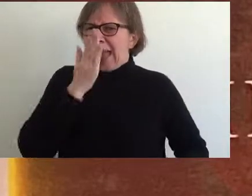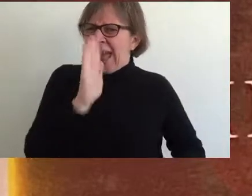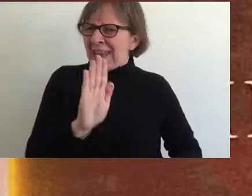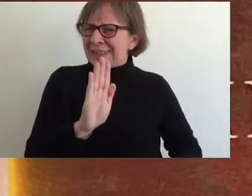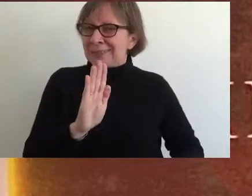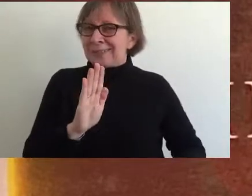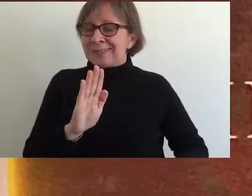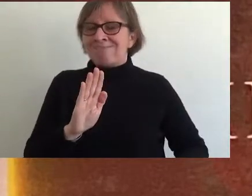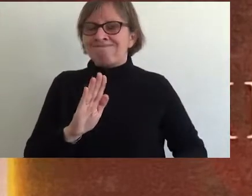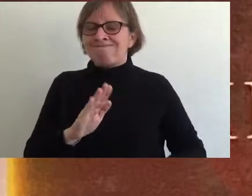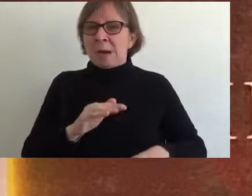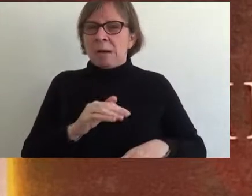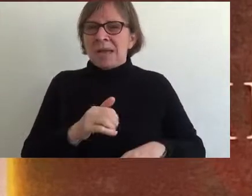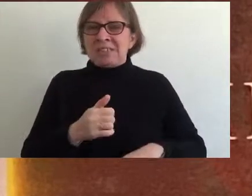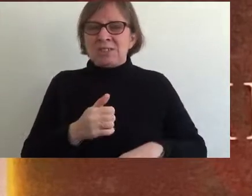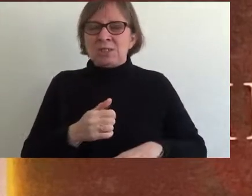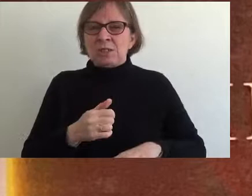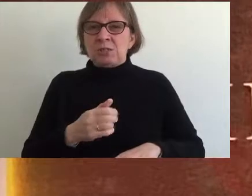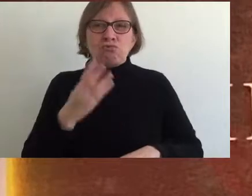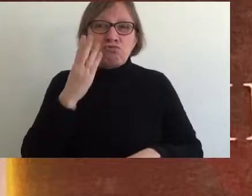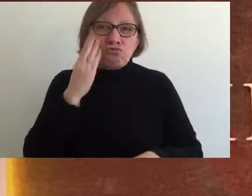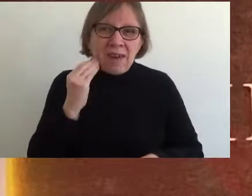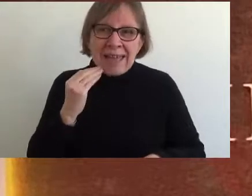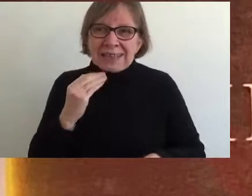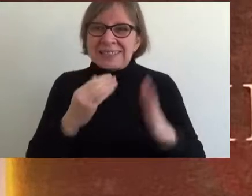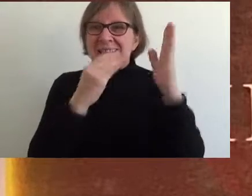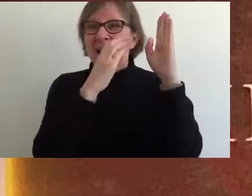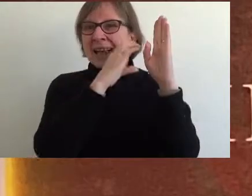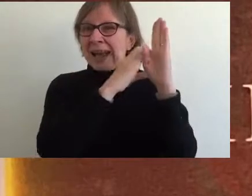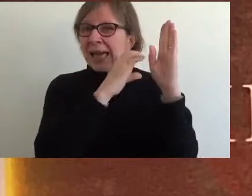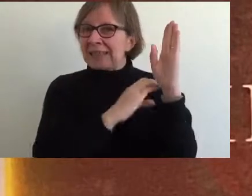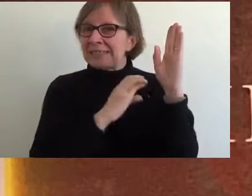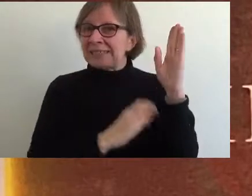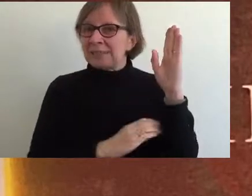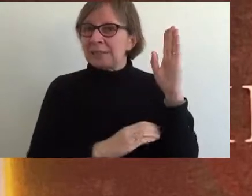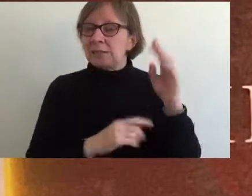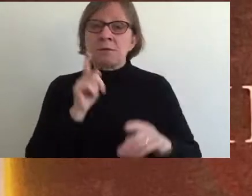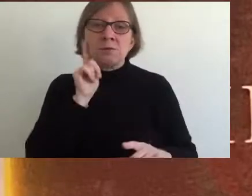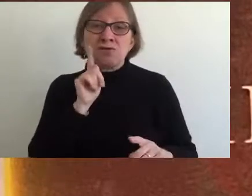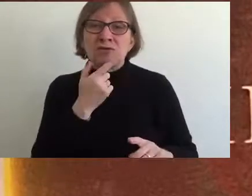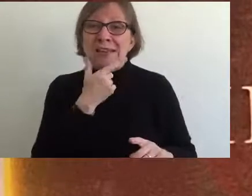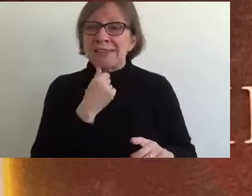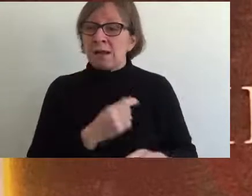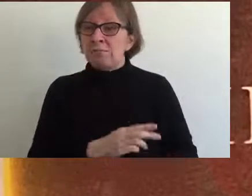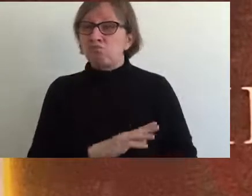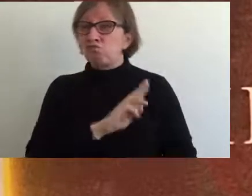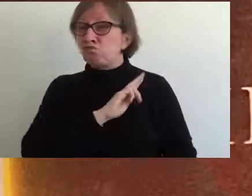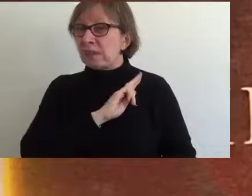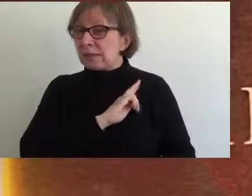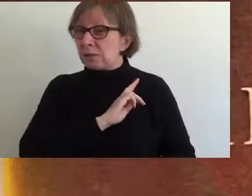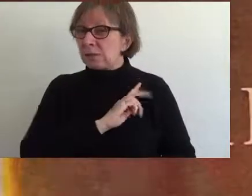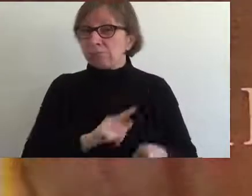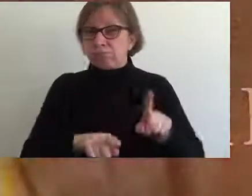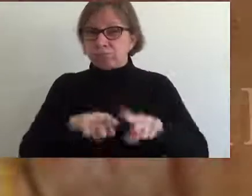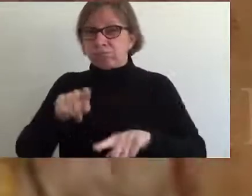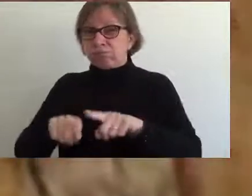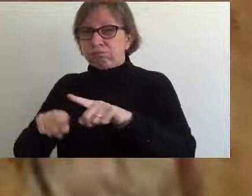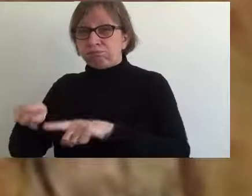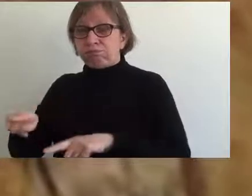based on race, class, gender, religion, and fear of those not like ourselves.